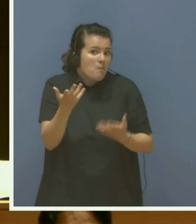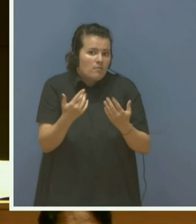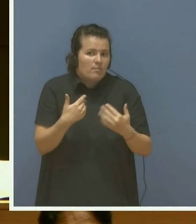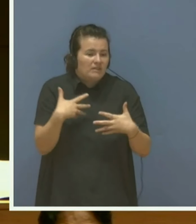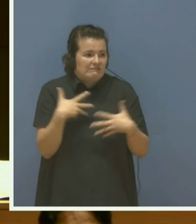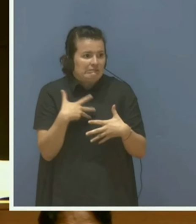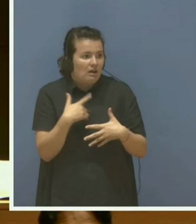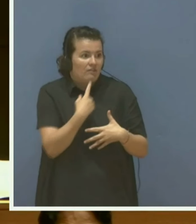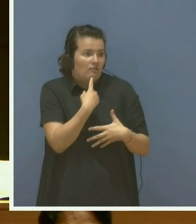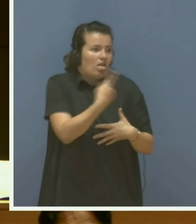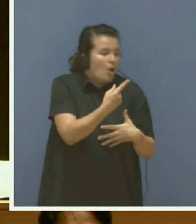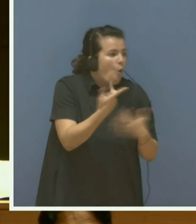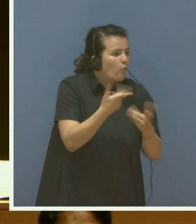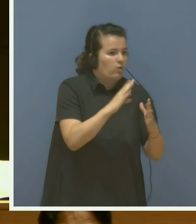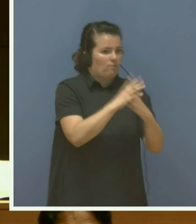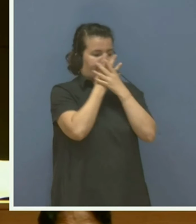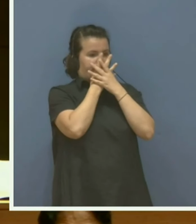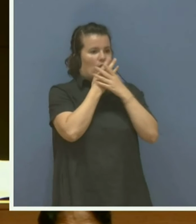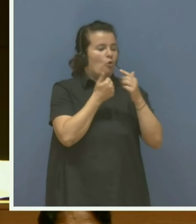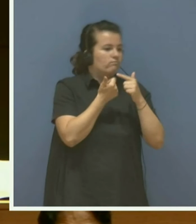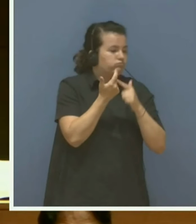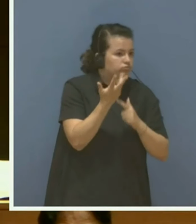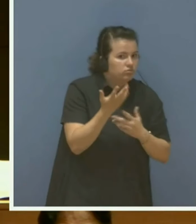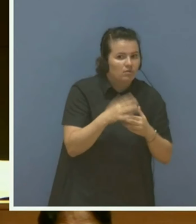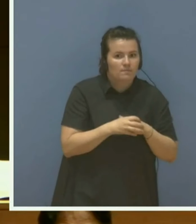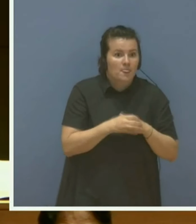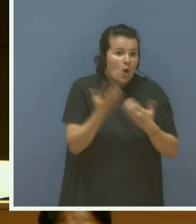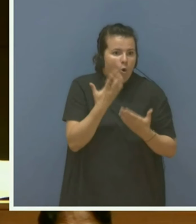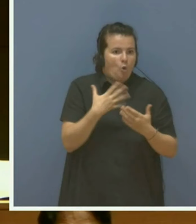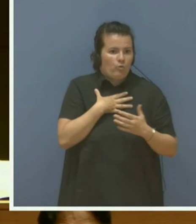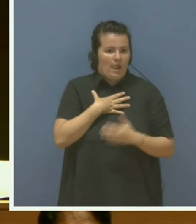reprisals, criminalizations,